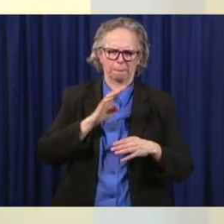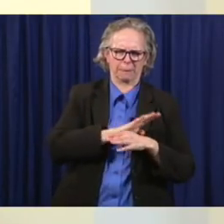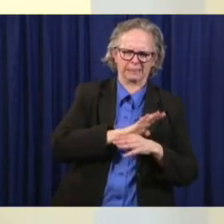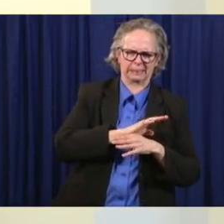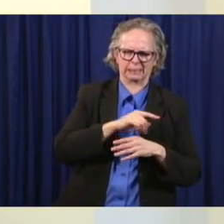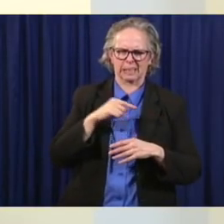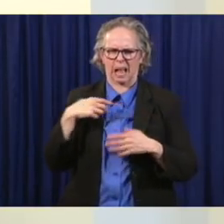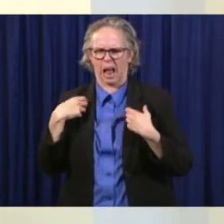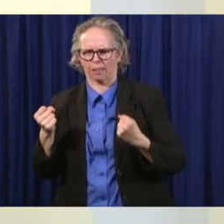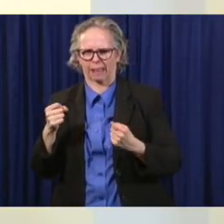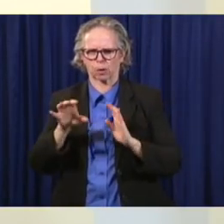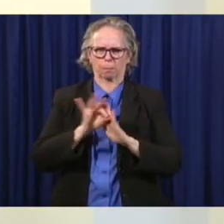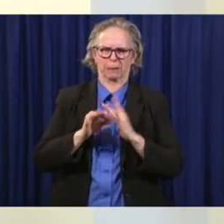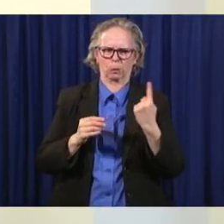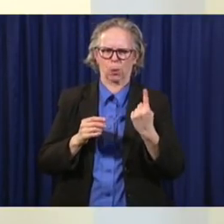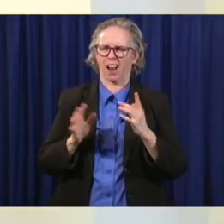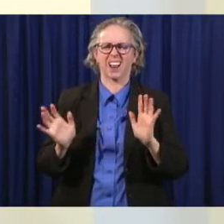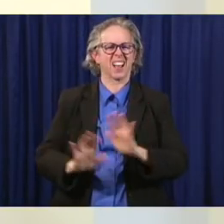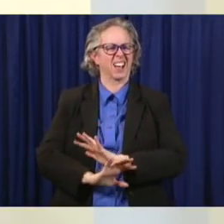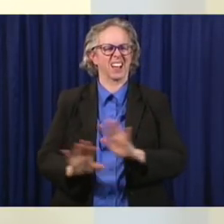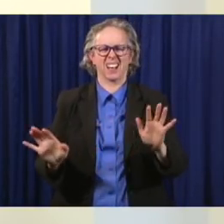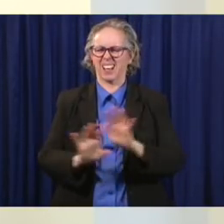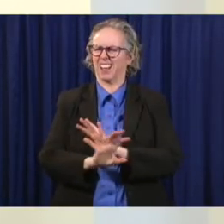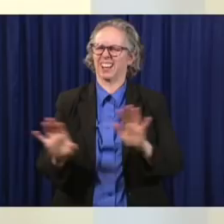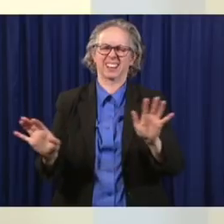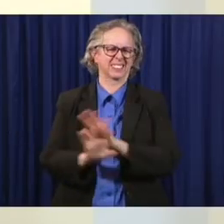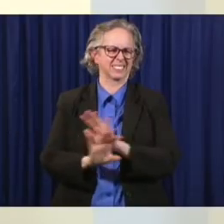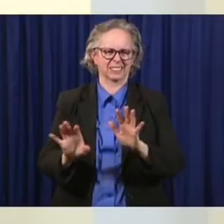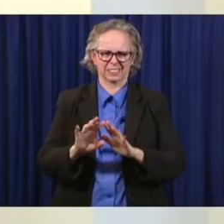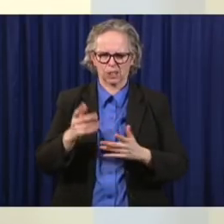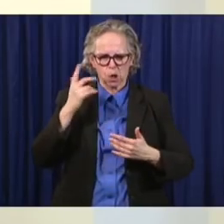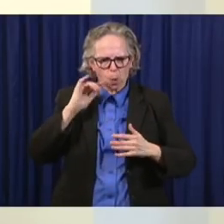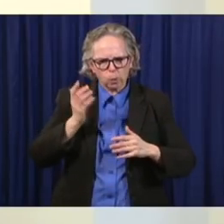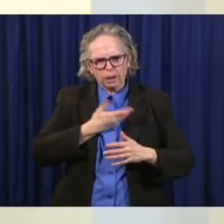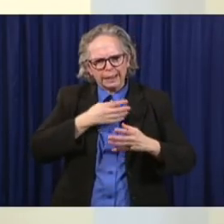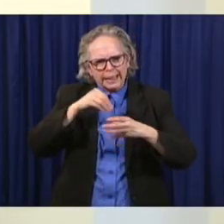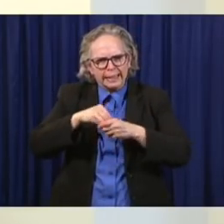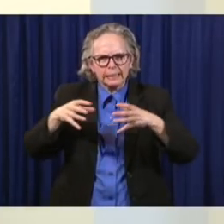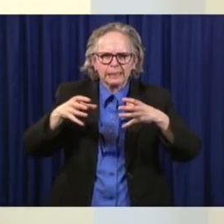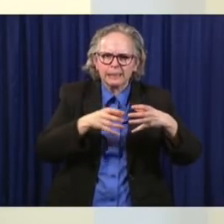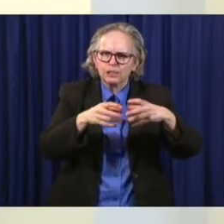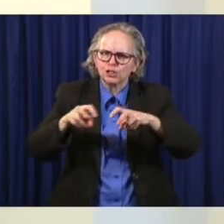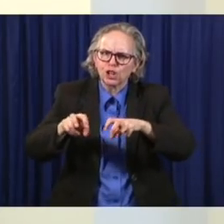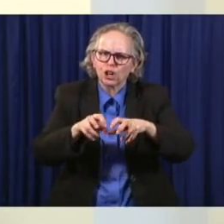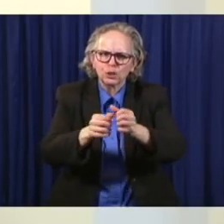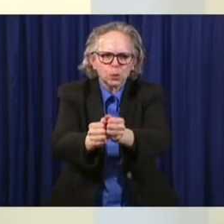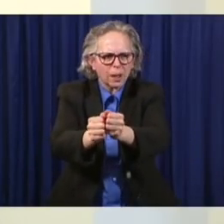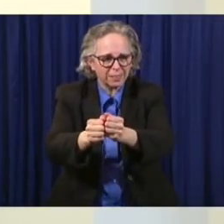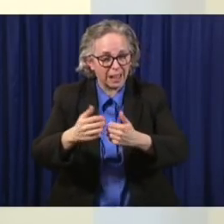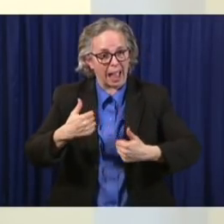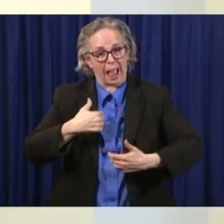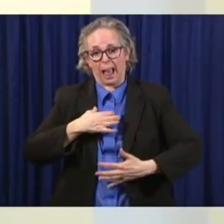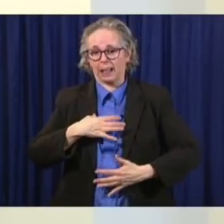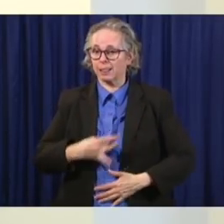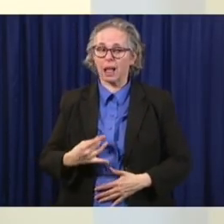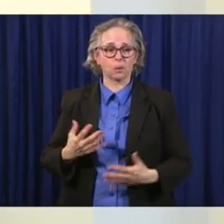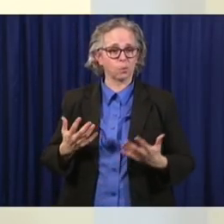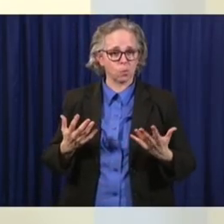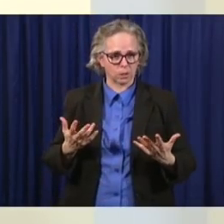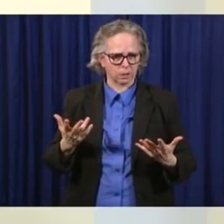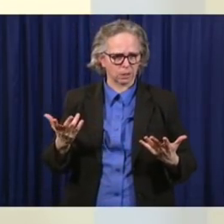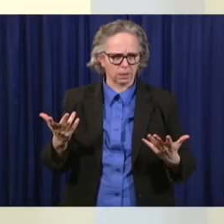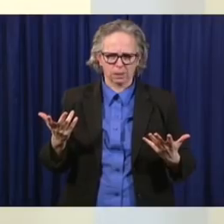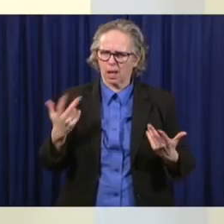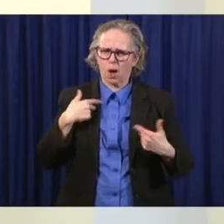this is a journey. I personally never like to accept zero-sum games. I'm always trying to find the win in everything. And I